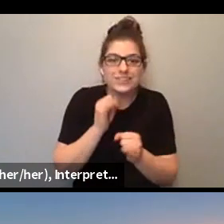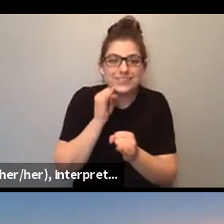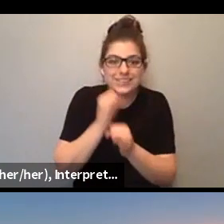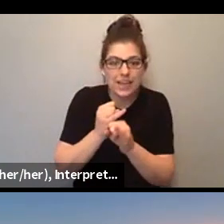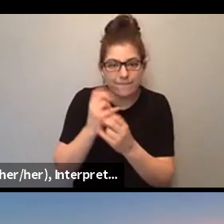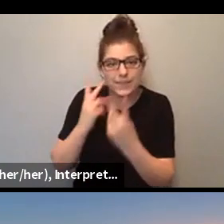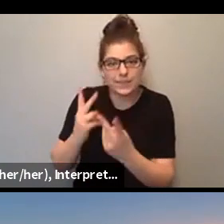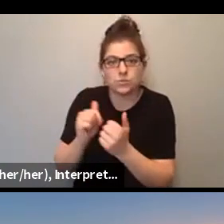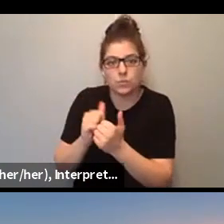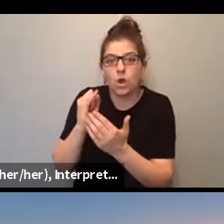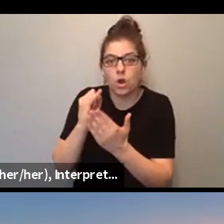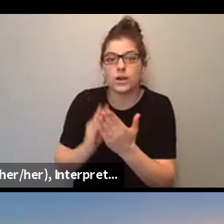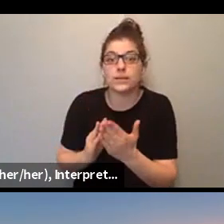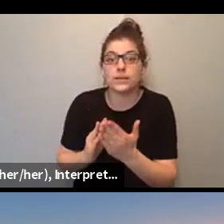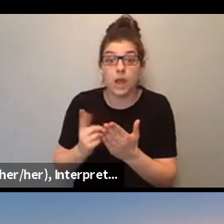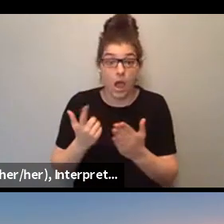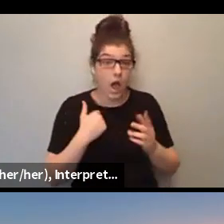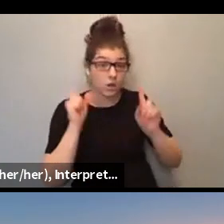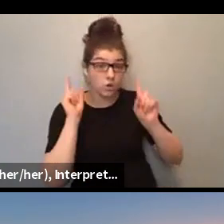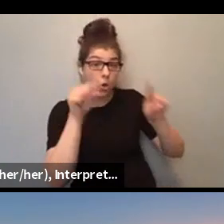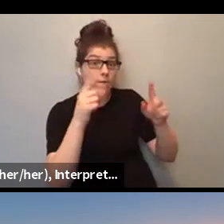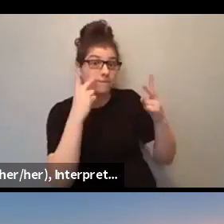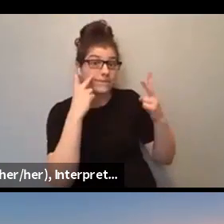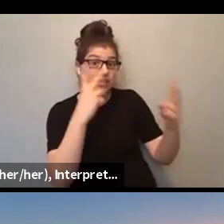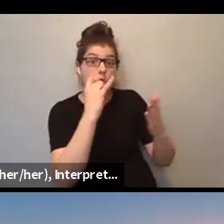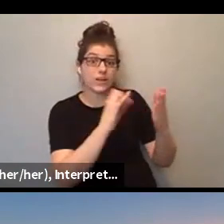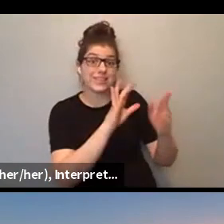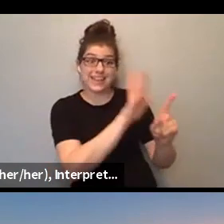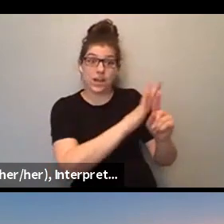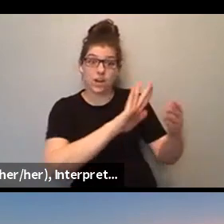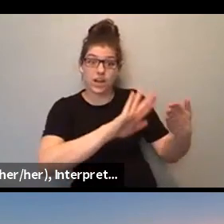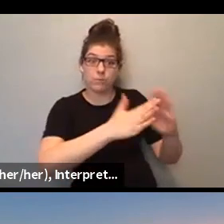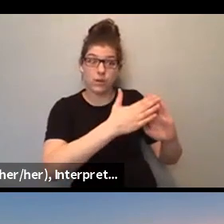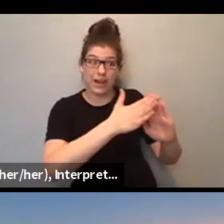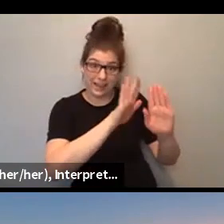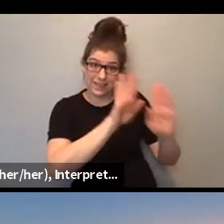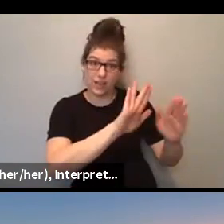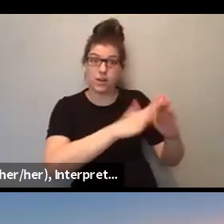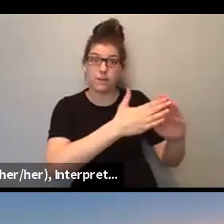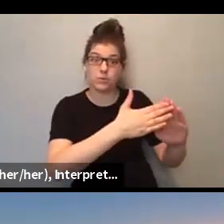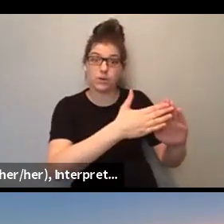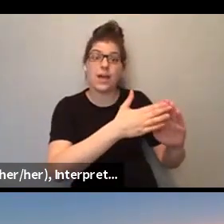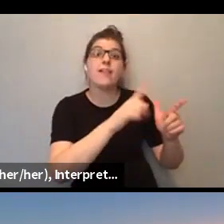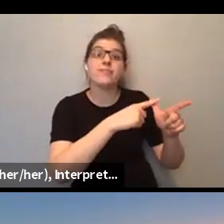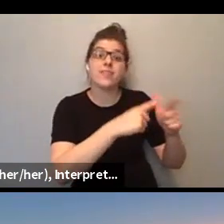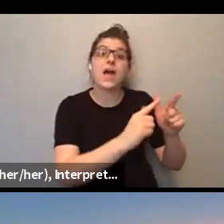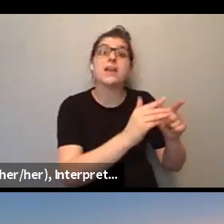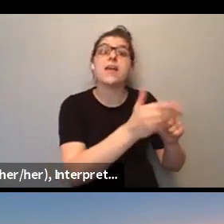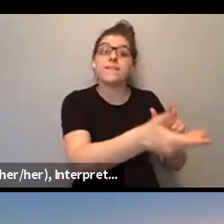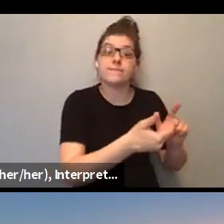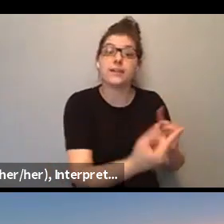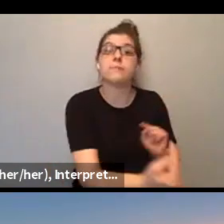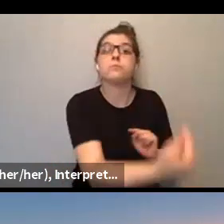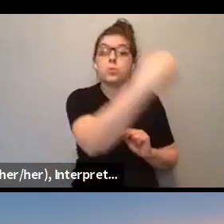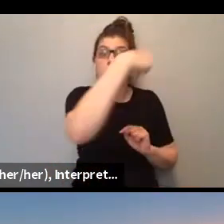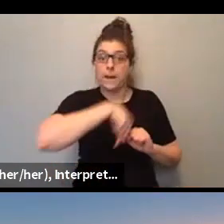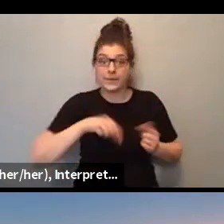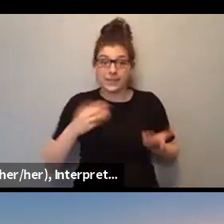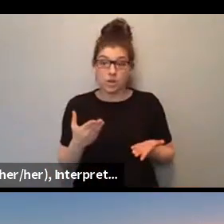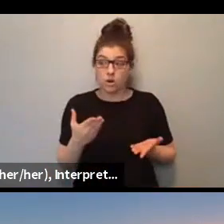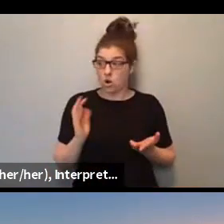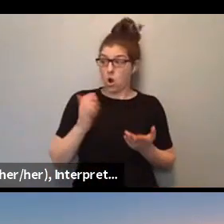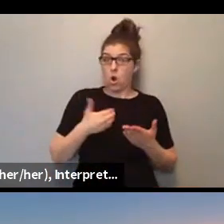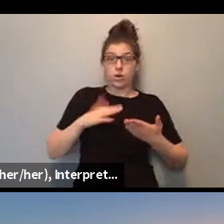I go and visit the artists in their community. I see them working in their community. Then I have the artist here, and I invite community members